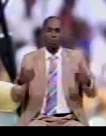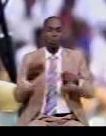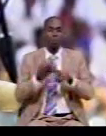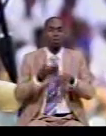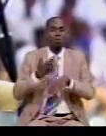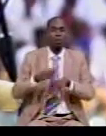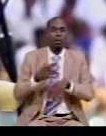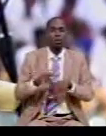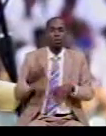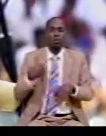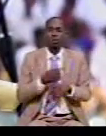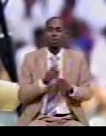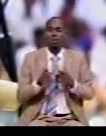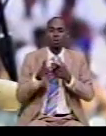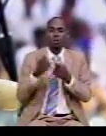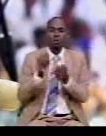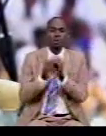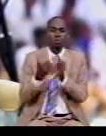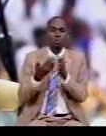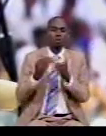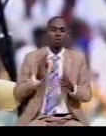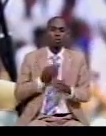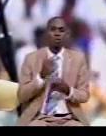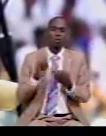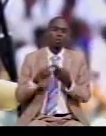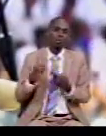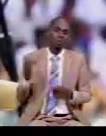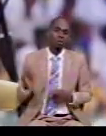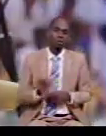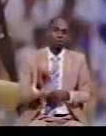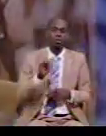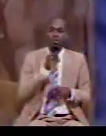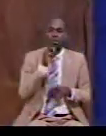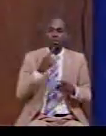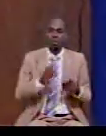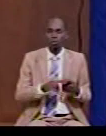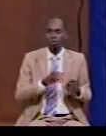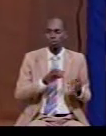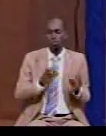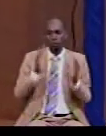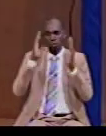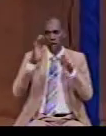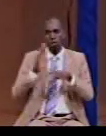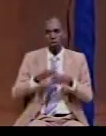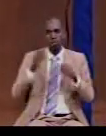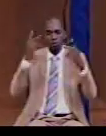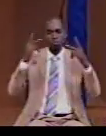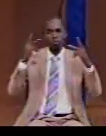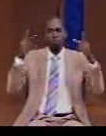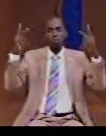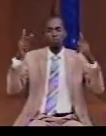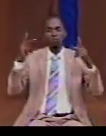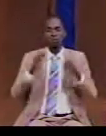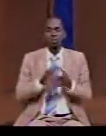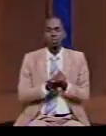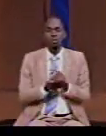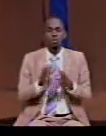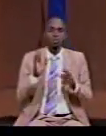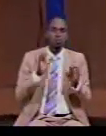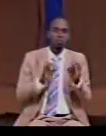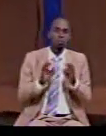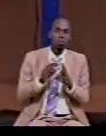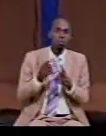labor in prosperity or are thoughtless of posterity, nor store in obscurity, neither run we in vanity nor bet